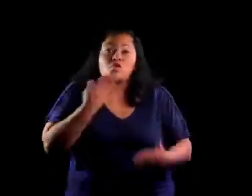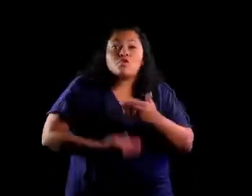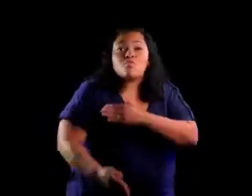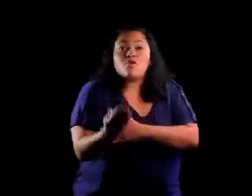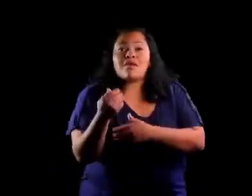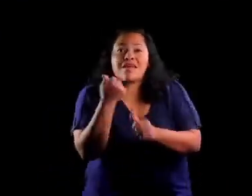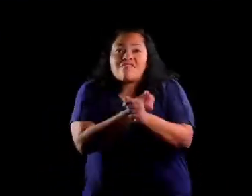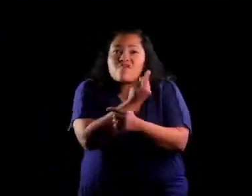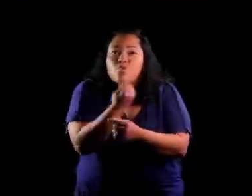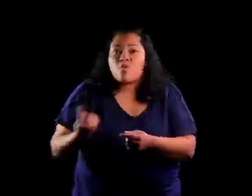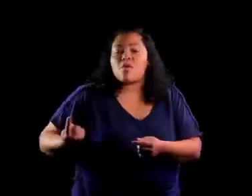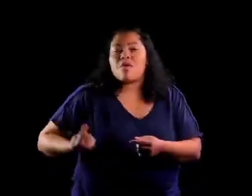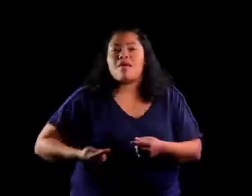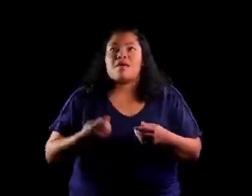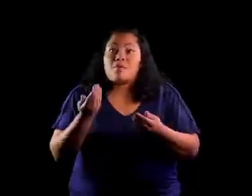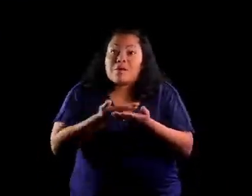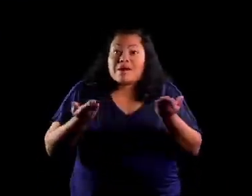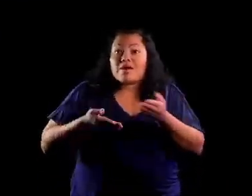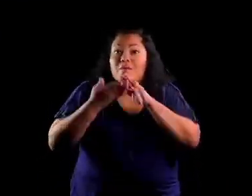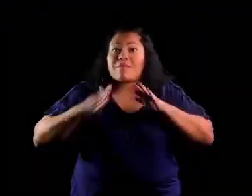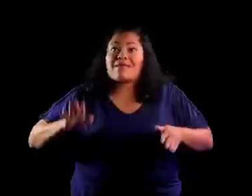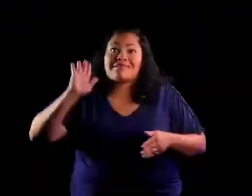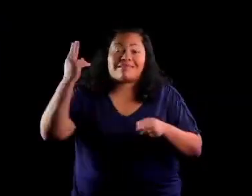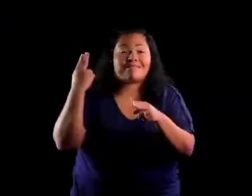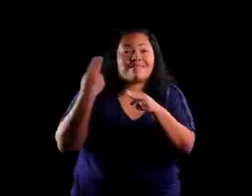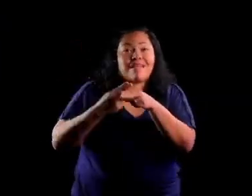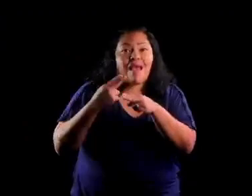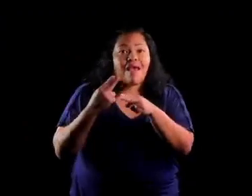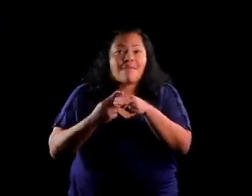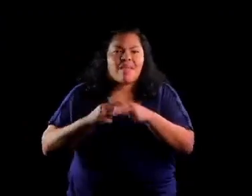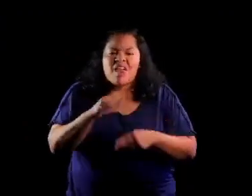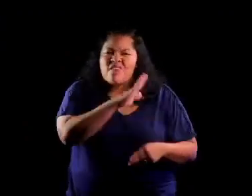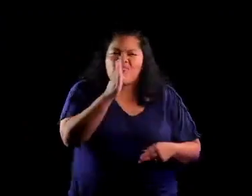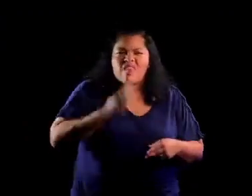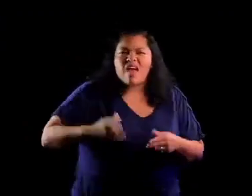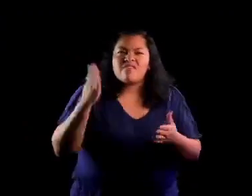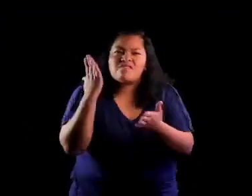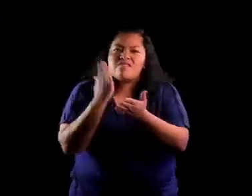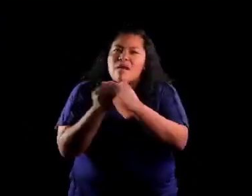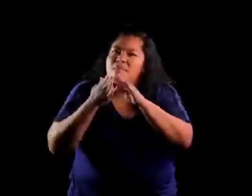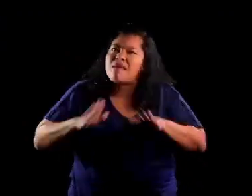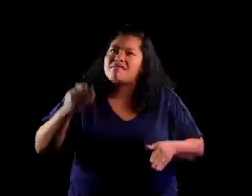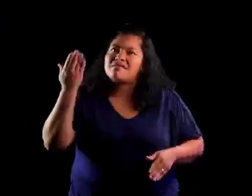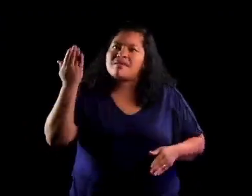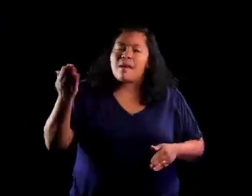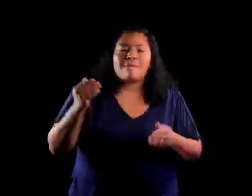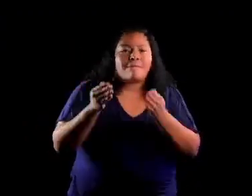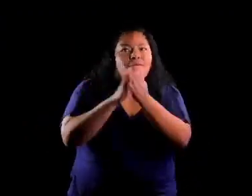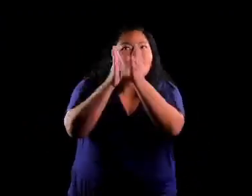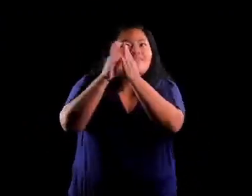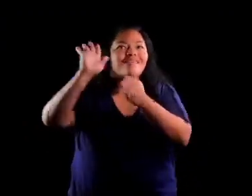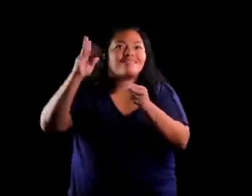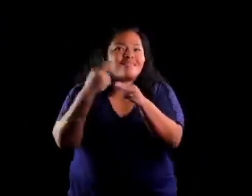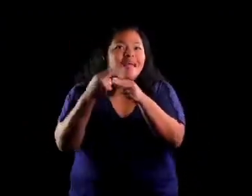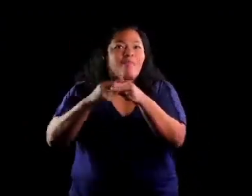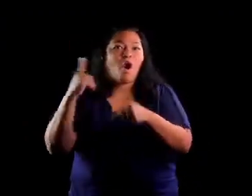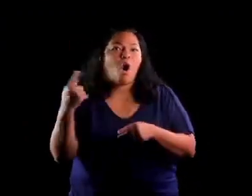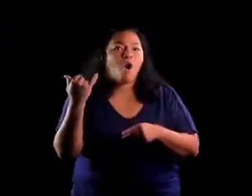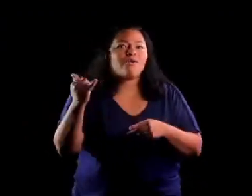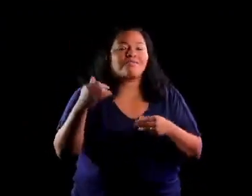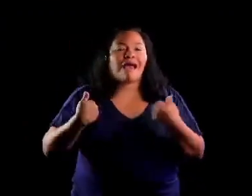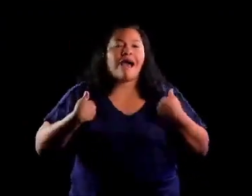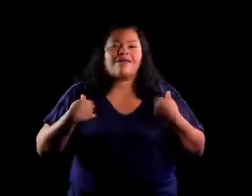Good morning, everybody. We're here to bless the name of the Lord once again. We should never stop blessing and praising His name and always have